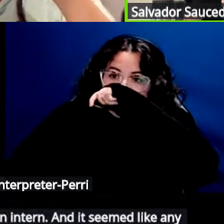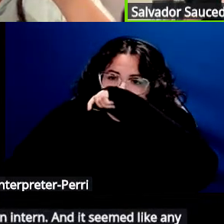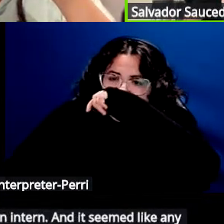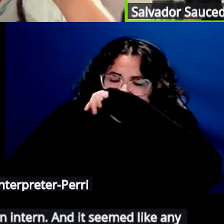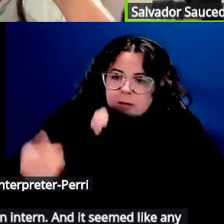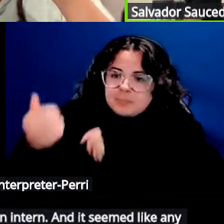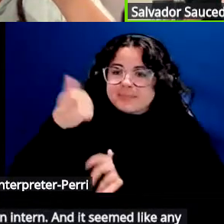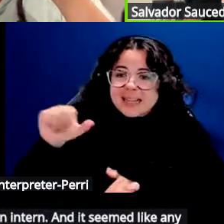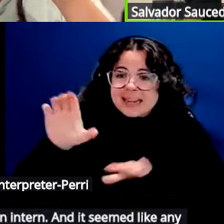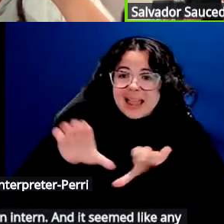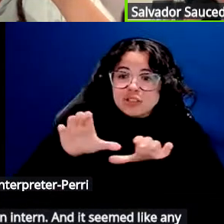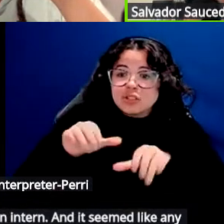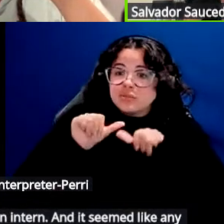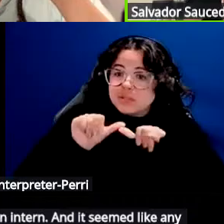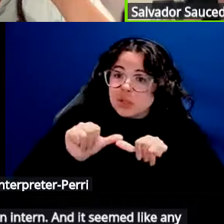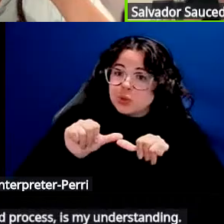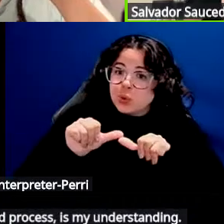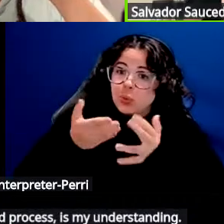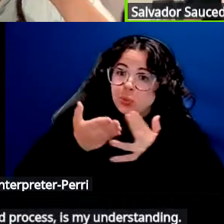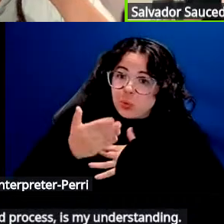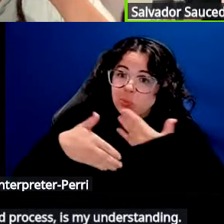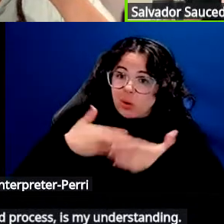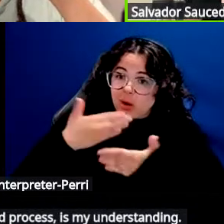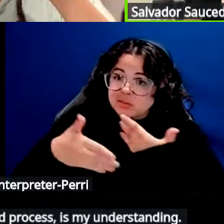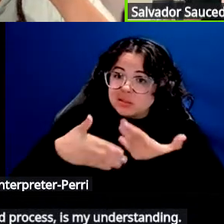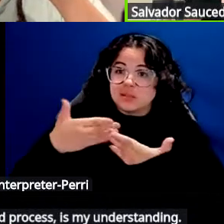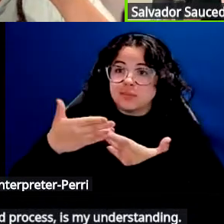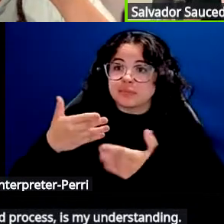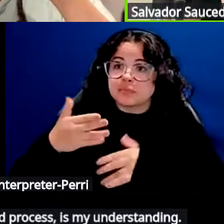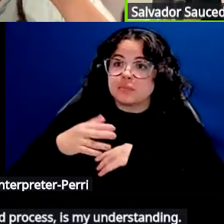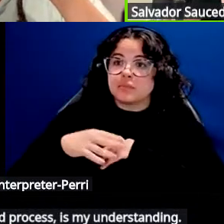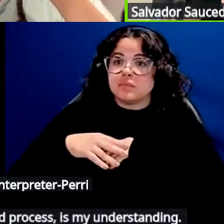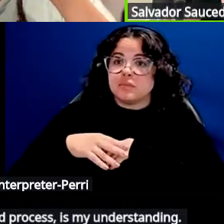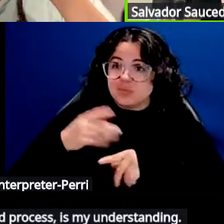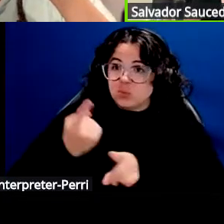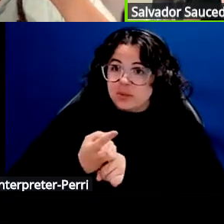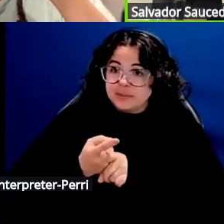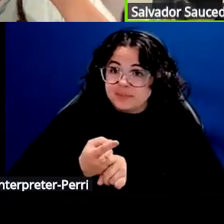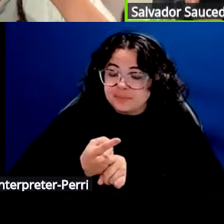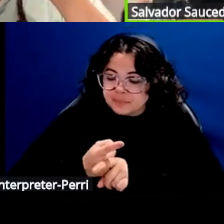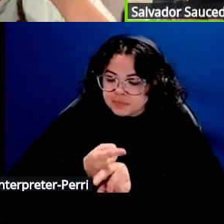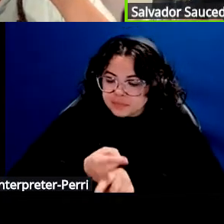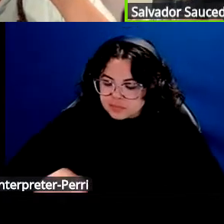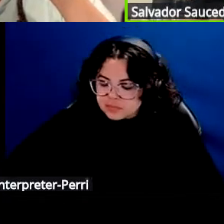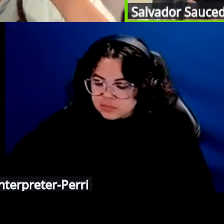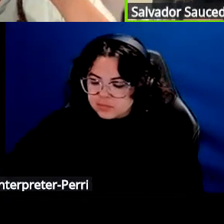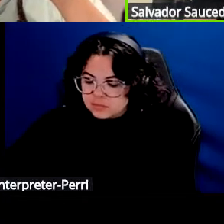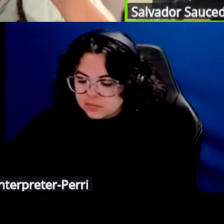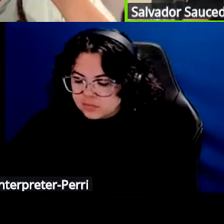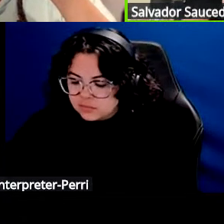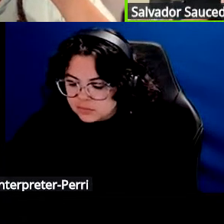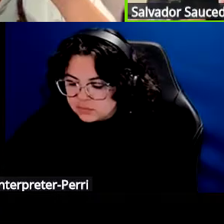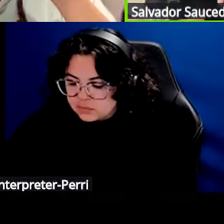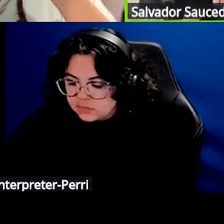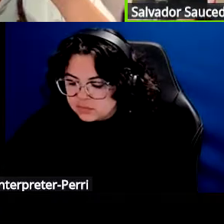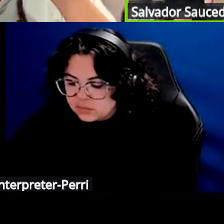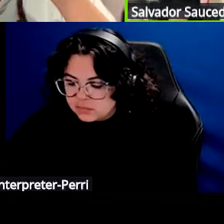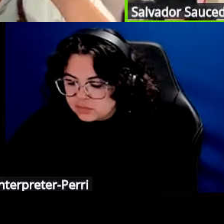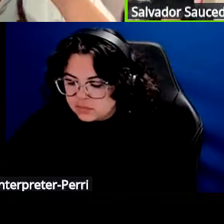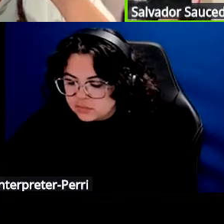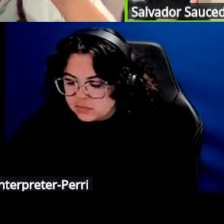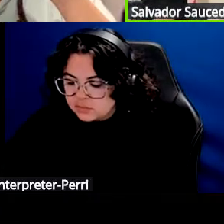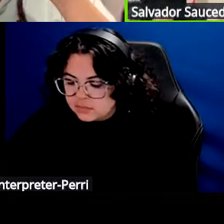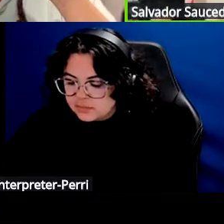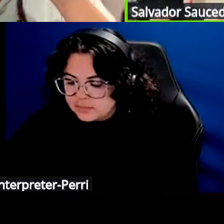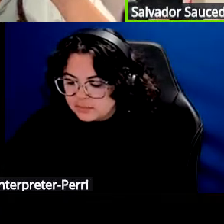is my understanding. And if there were new trash cans, there'd be a process for that. Is that correct? Just feel that, to me,